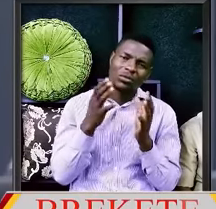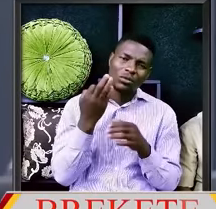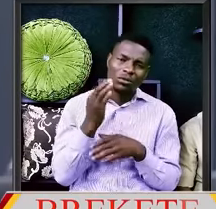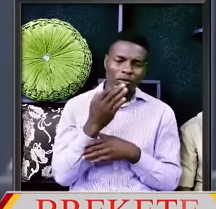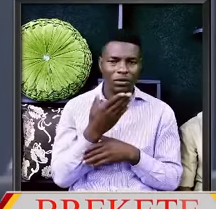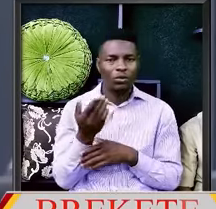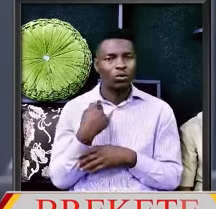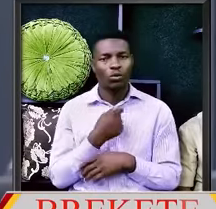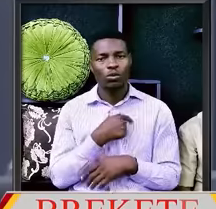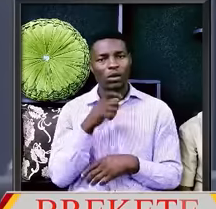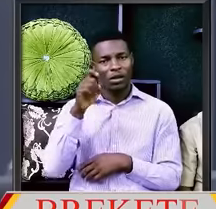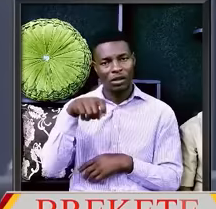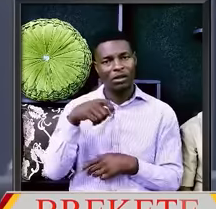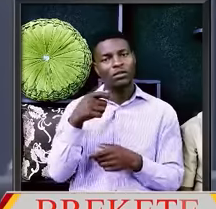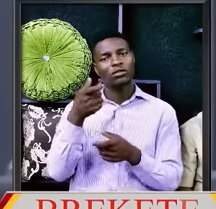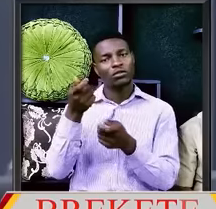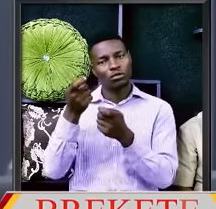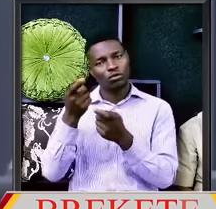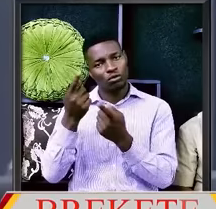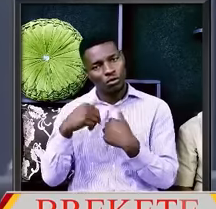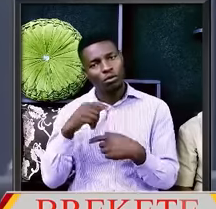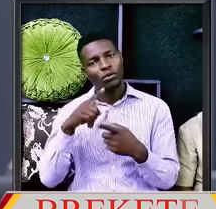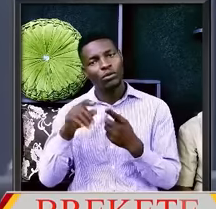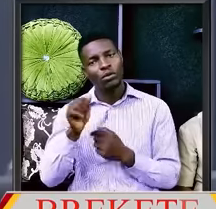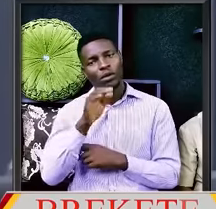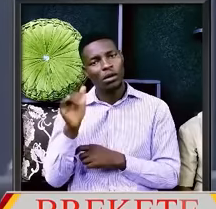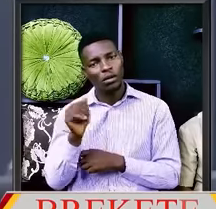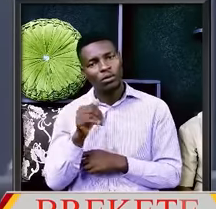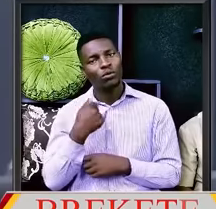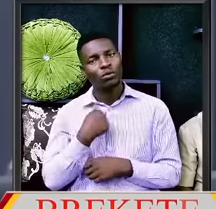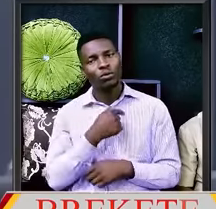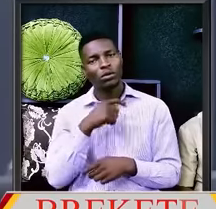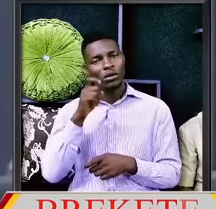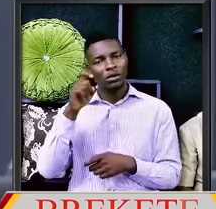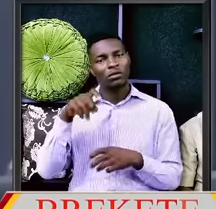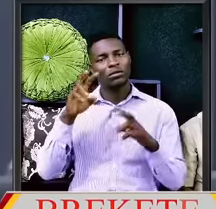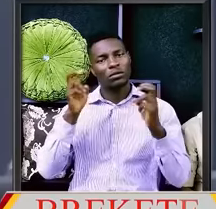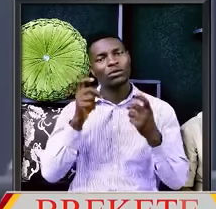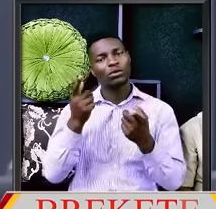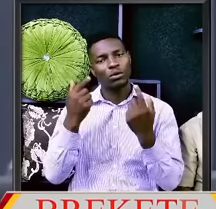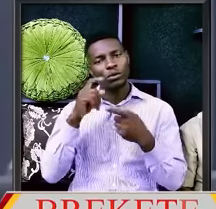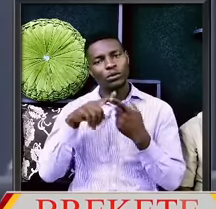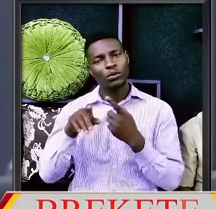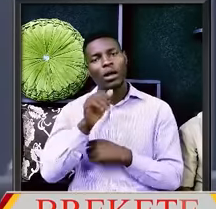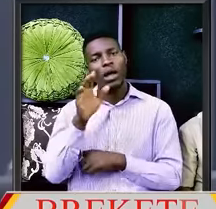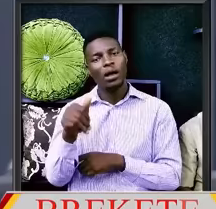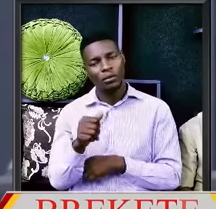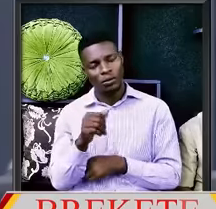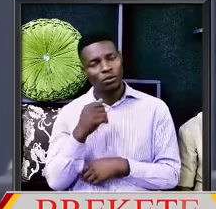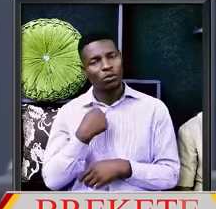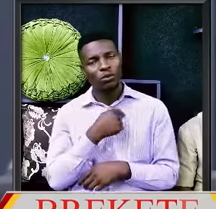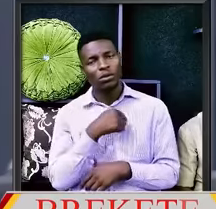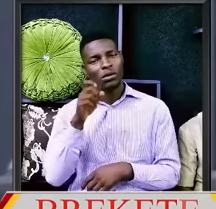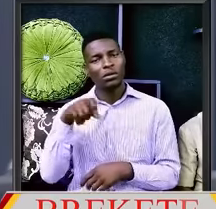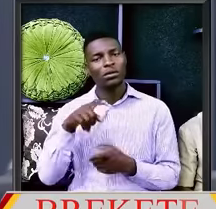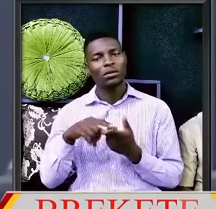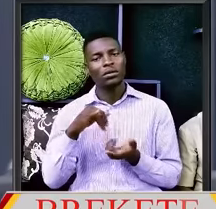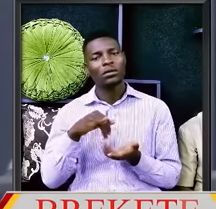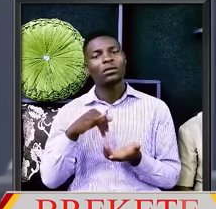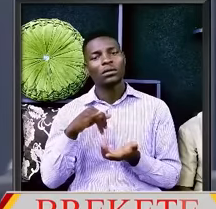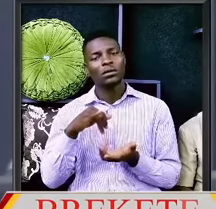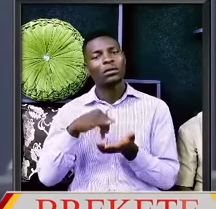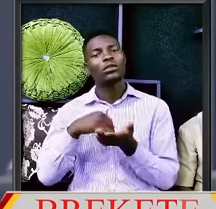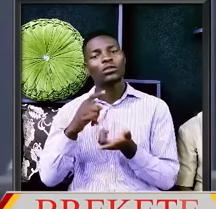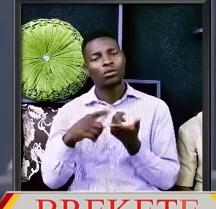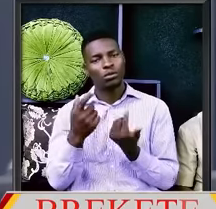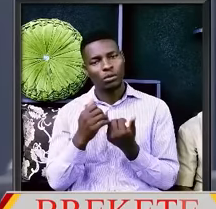Abuja. We need the nurse to come. And we need the driver of Mohbad’s. Mm. We need him to come. And we need Darosha to